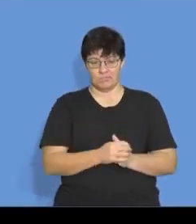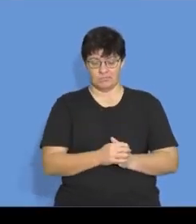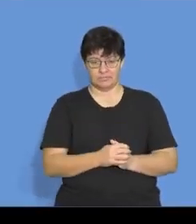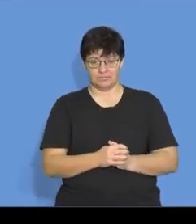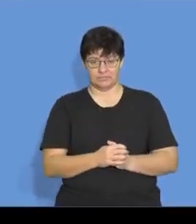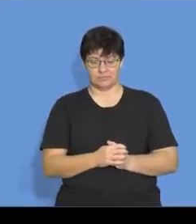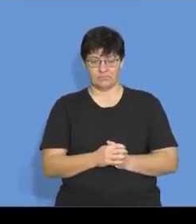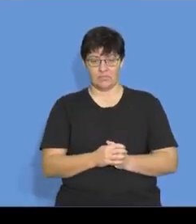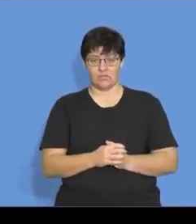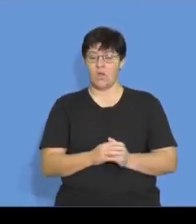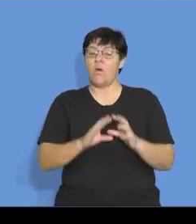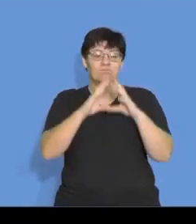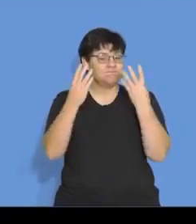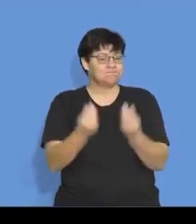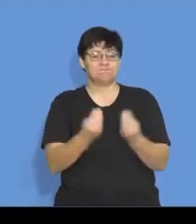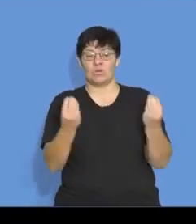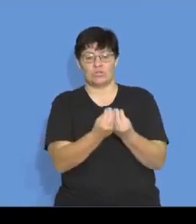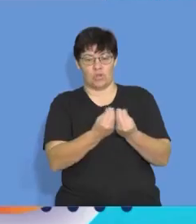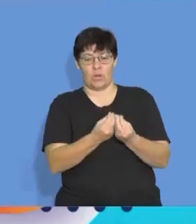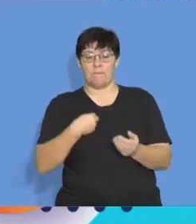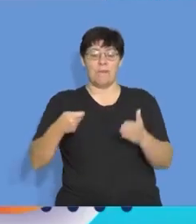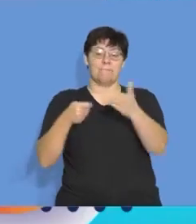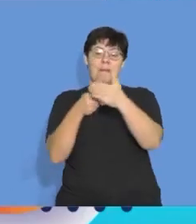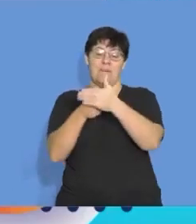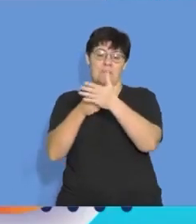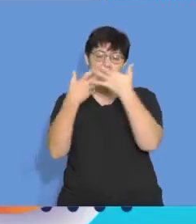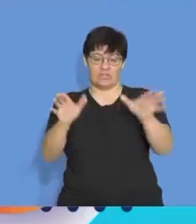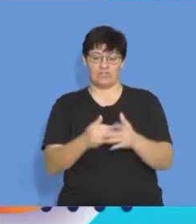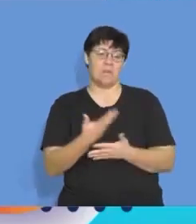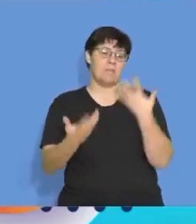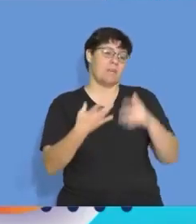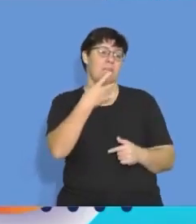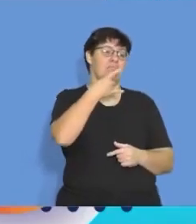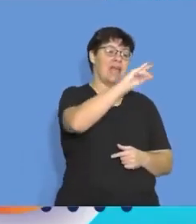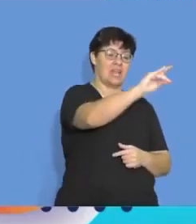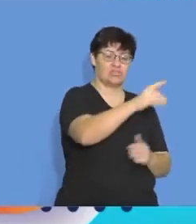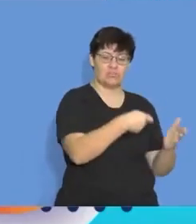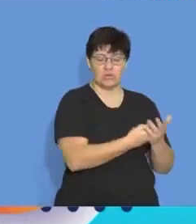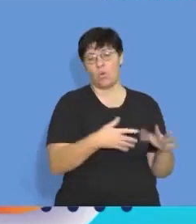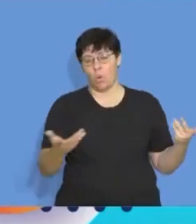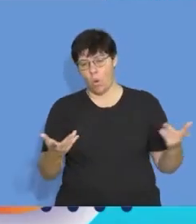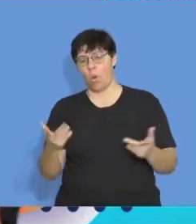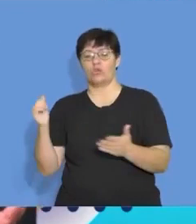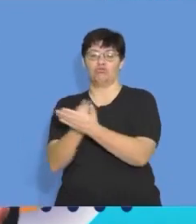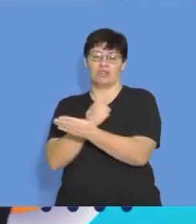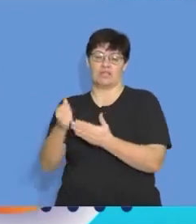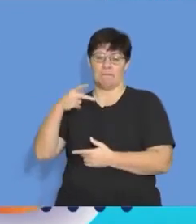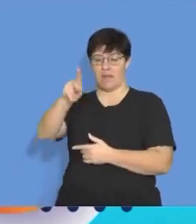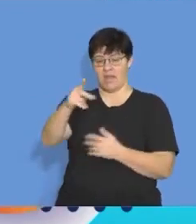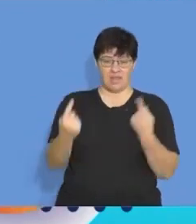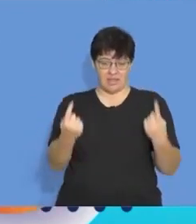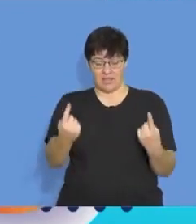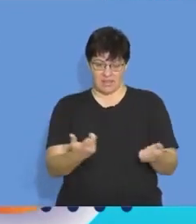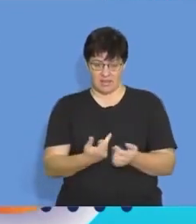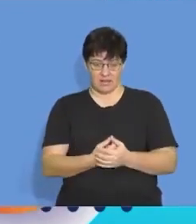account all the stock that you have purchased. You may have bought for cash, you may have bought on credit. Therefore, you